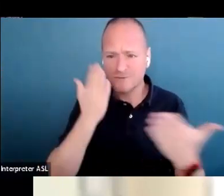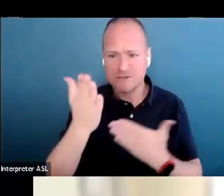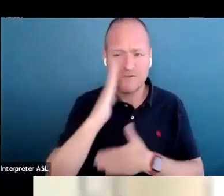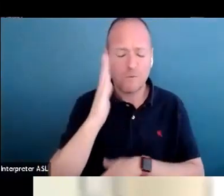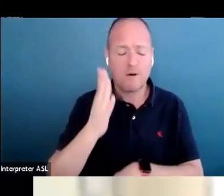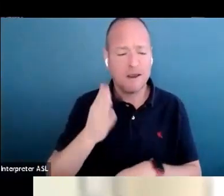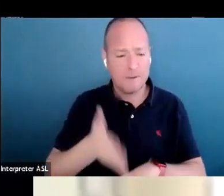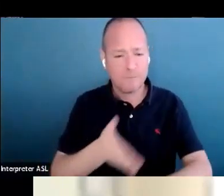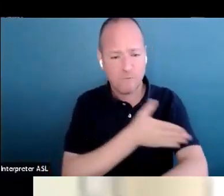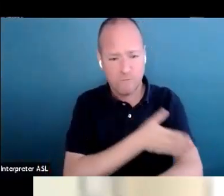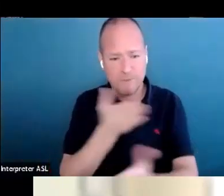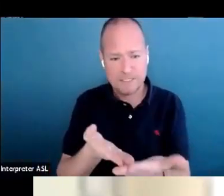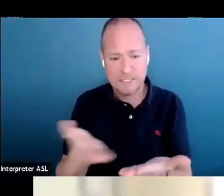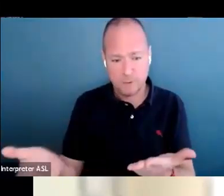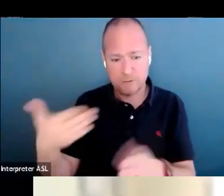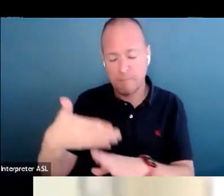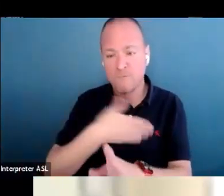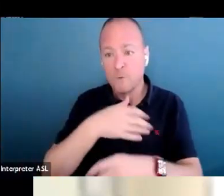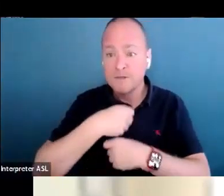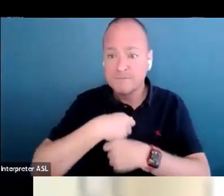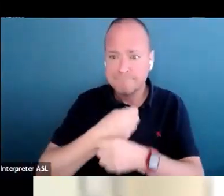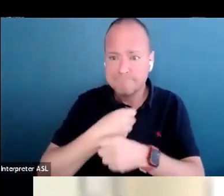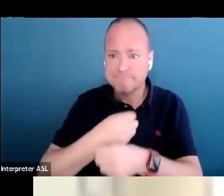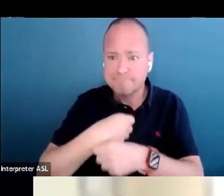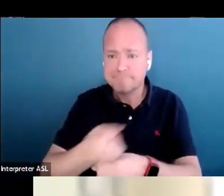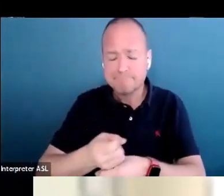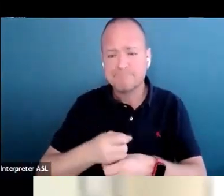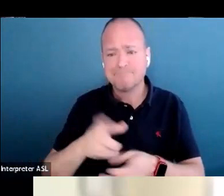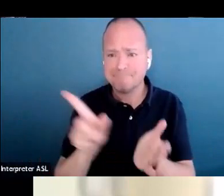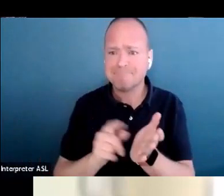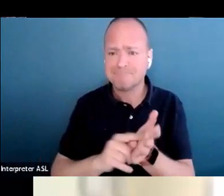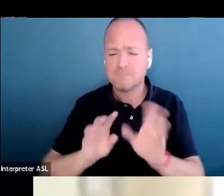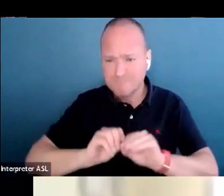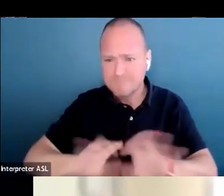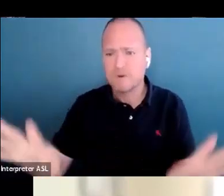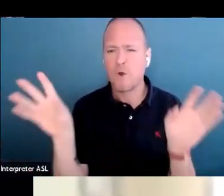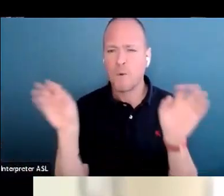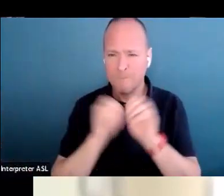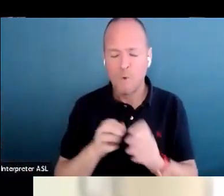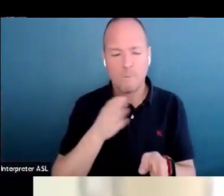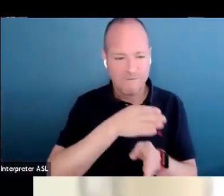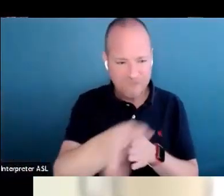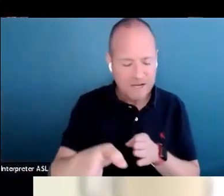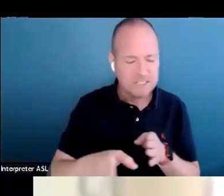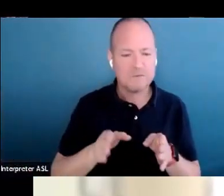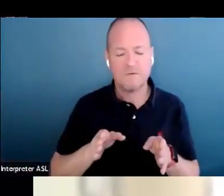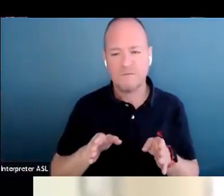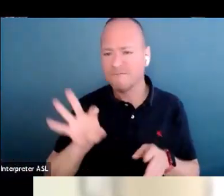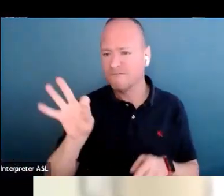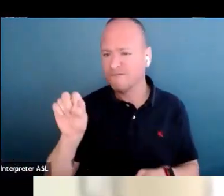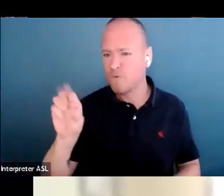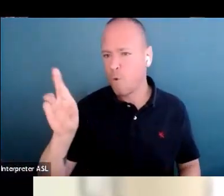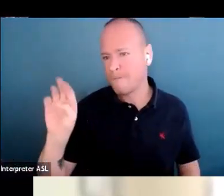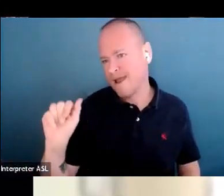these materials before we produce and disseminate more professionally formatted and accessible versions of all the